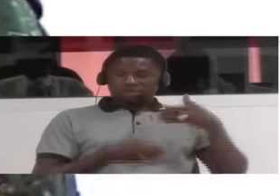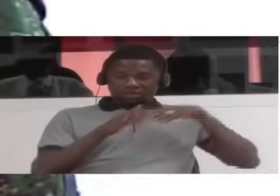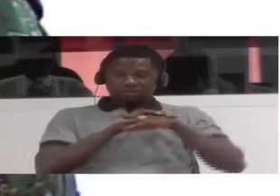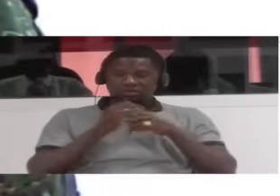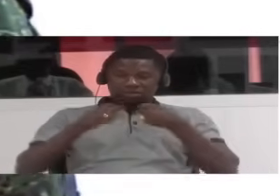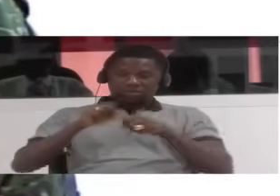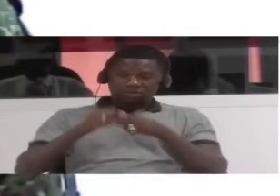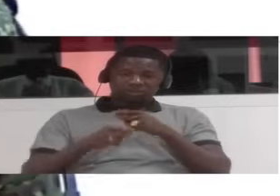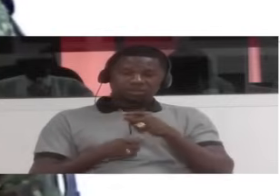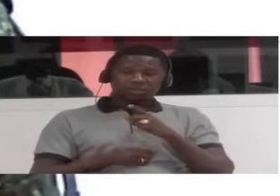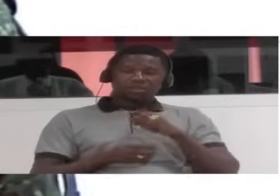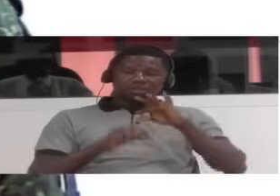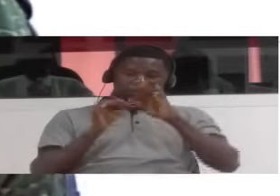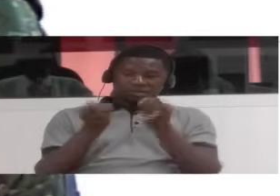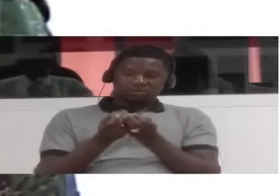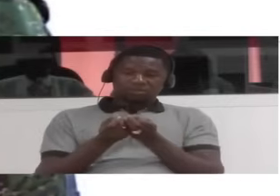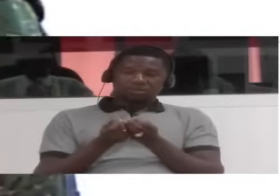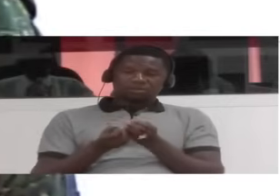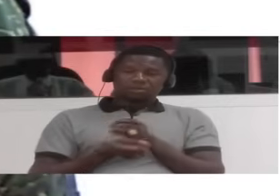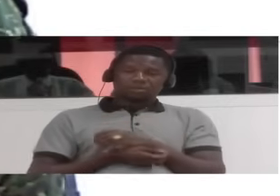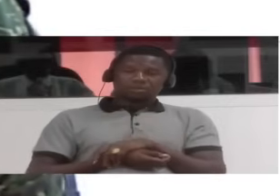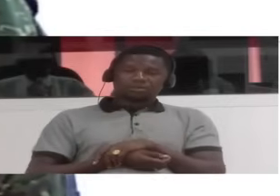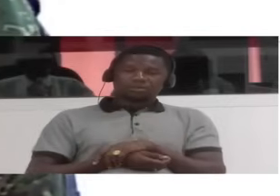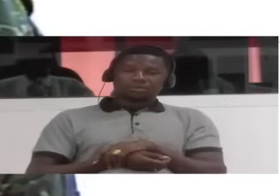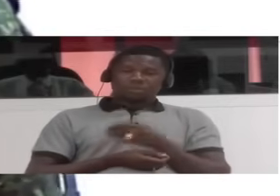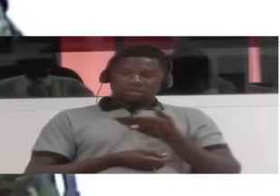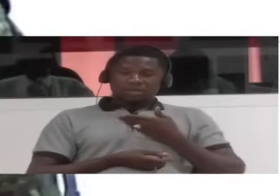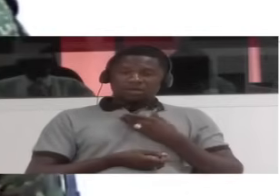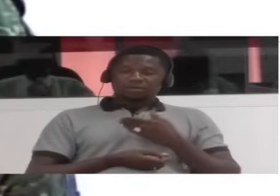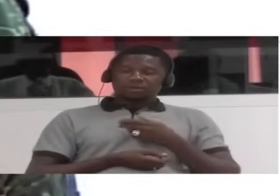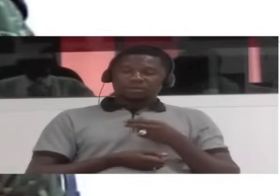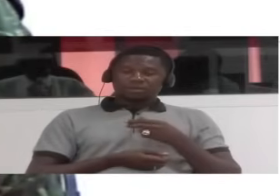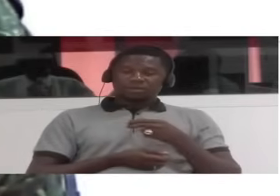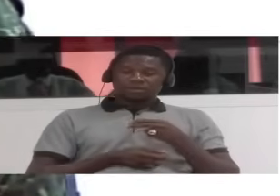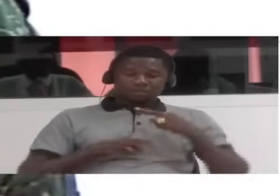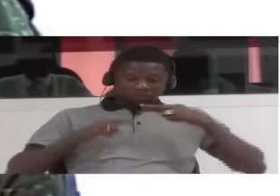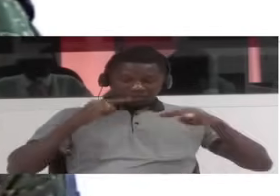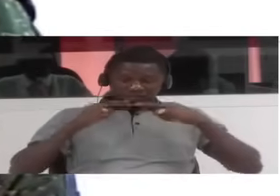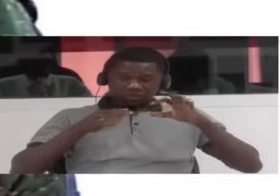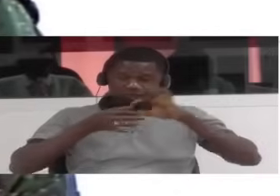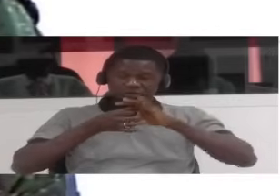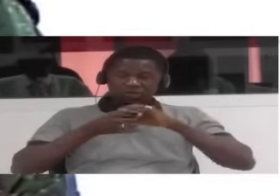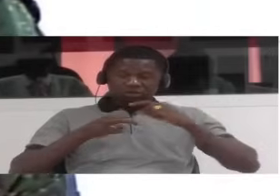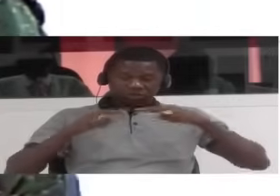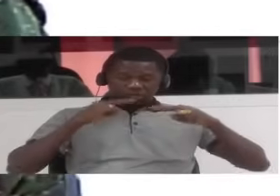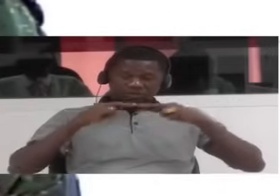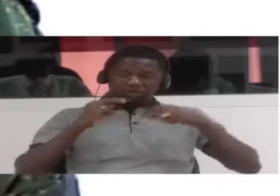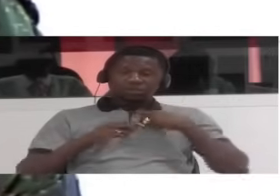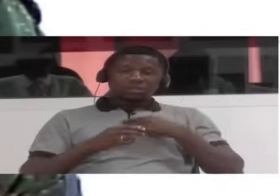Francisco was running a restaurant with, joint restaurant with this Tony